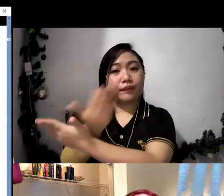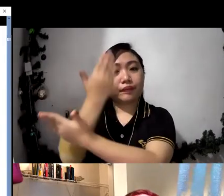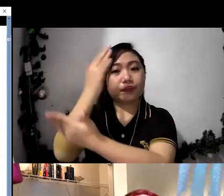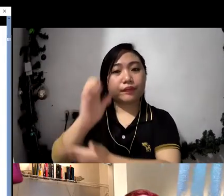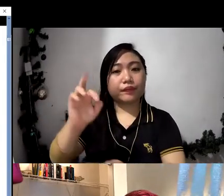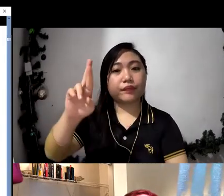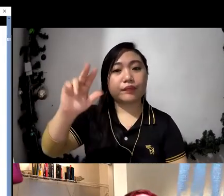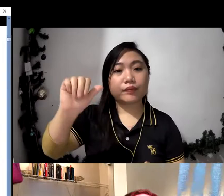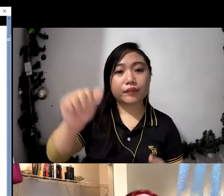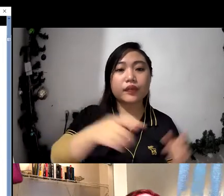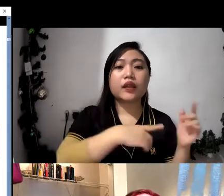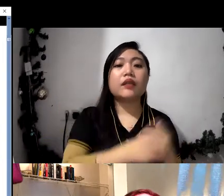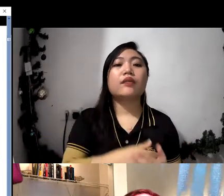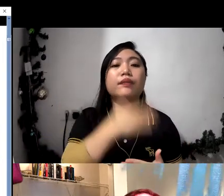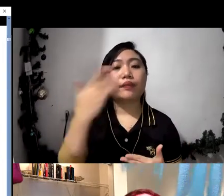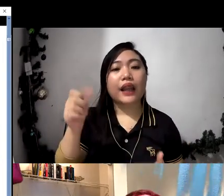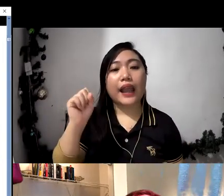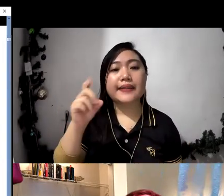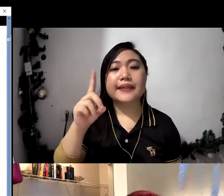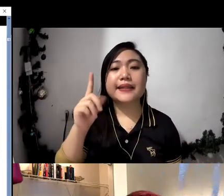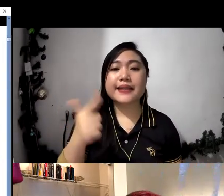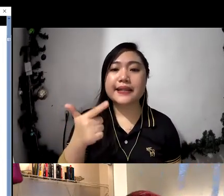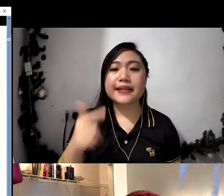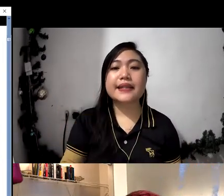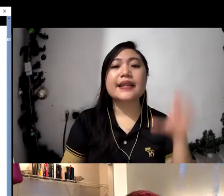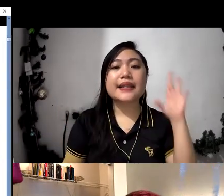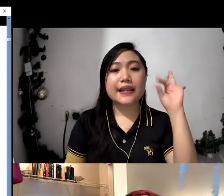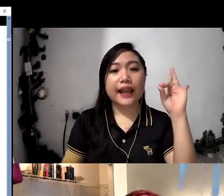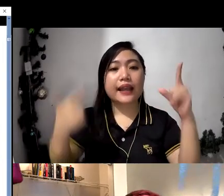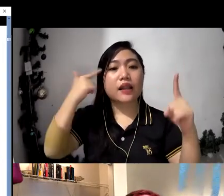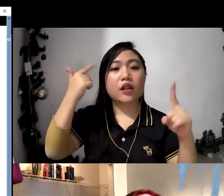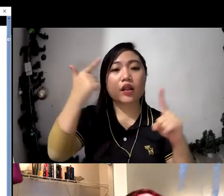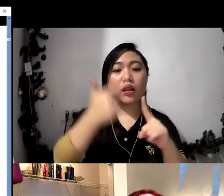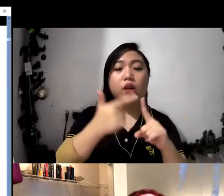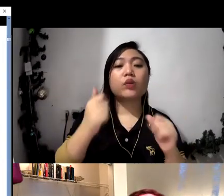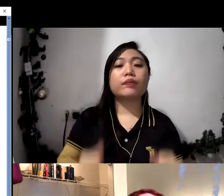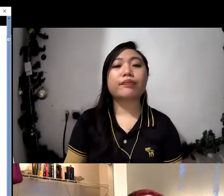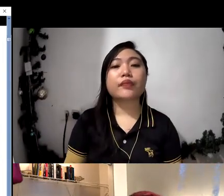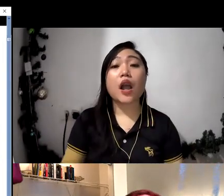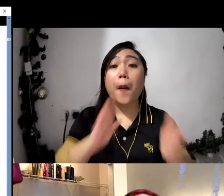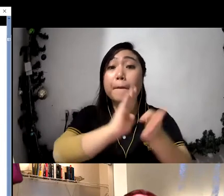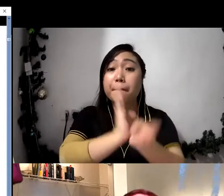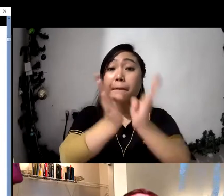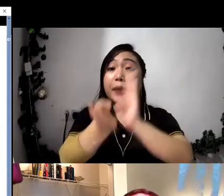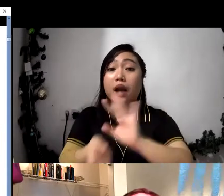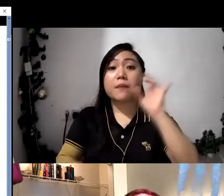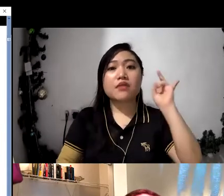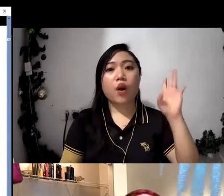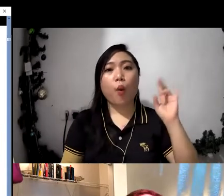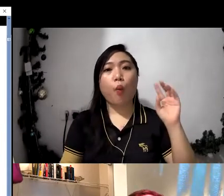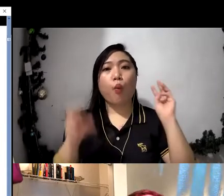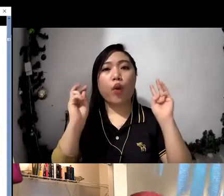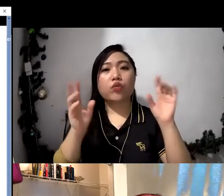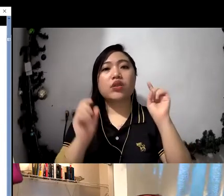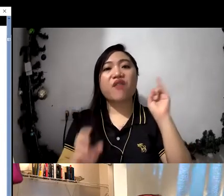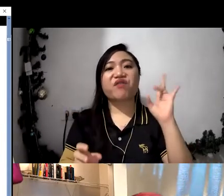or SDG. So doon sa 8 goals, no, 8 goals, naging 17 yung goals. And at